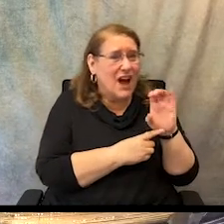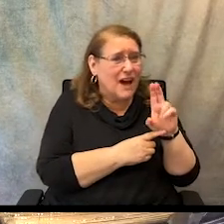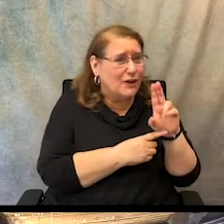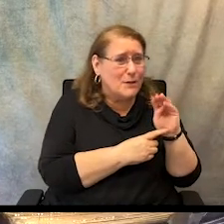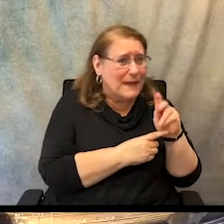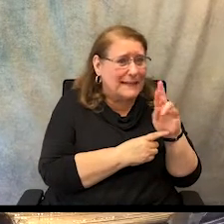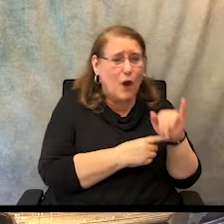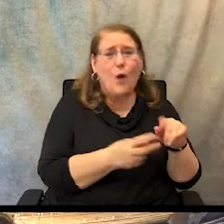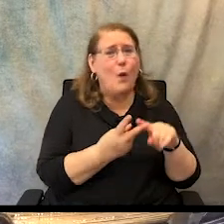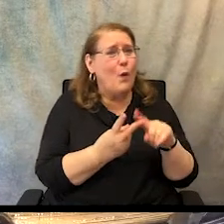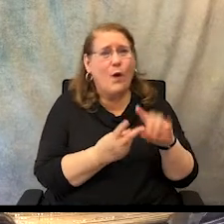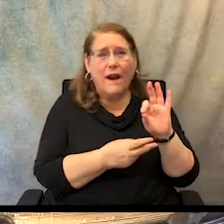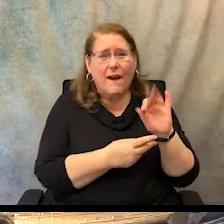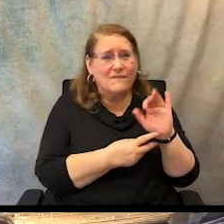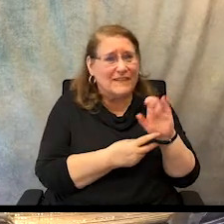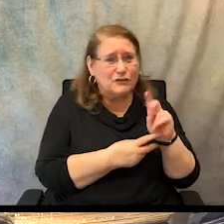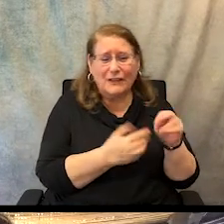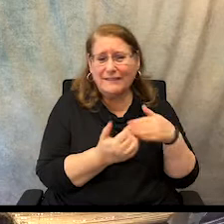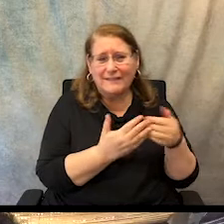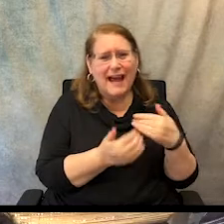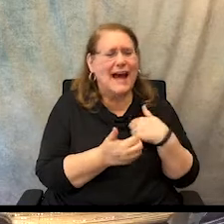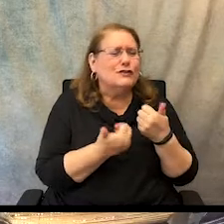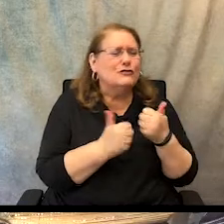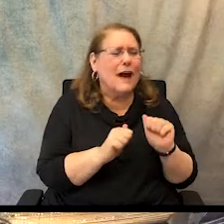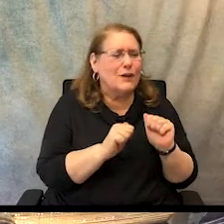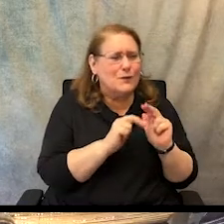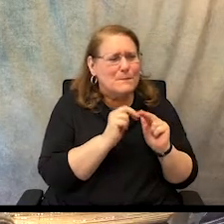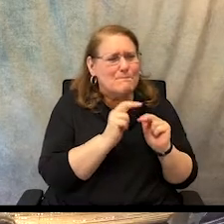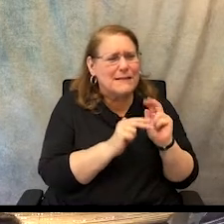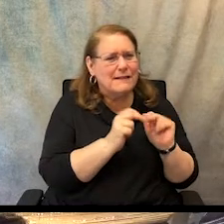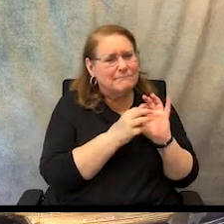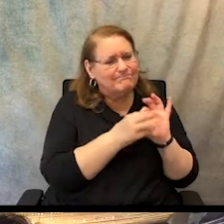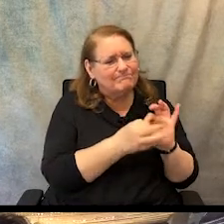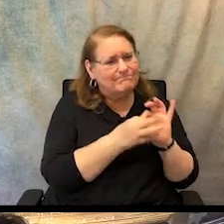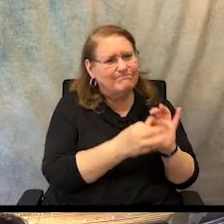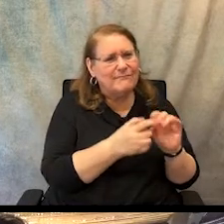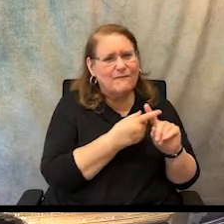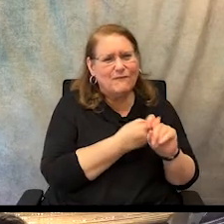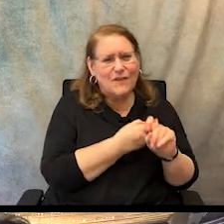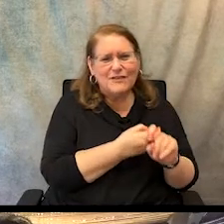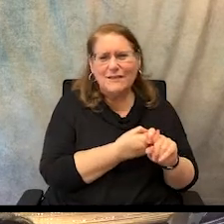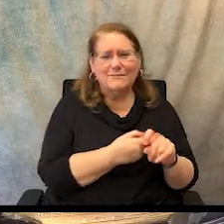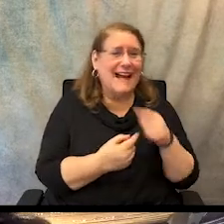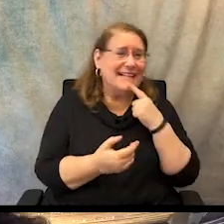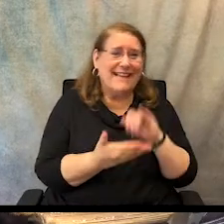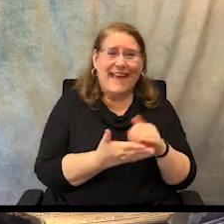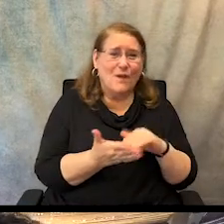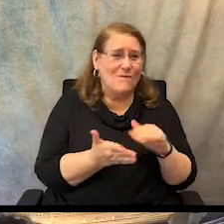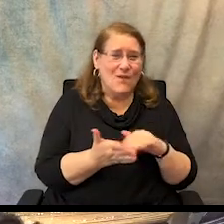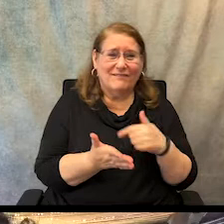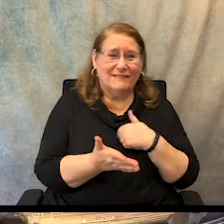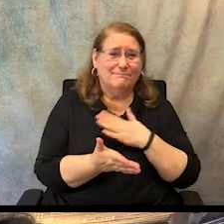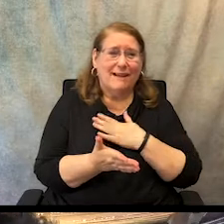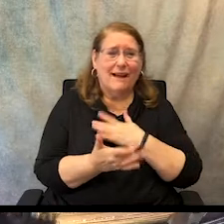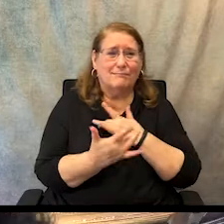film or in the fiction movie. I try to build a friendship with them. This I say it all the time.